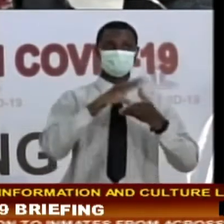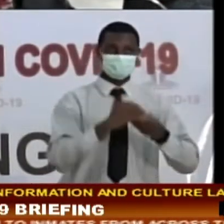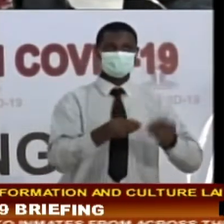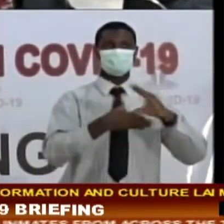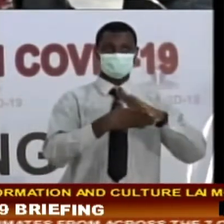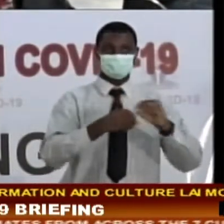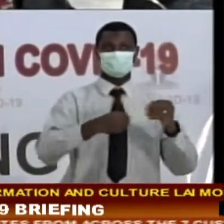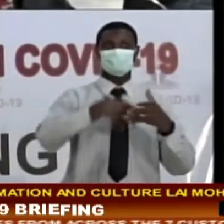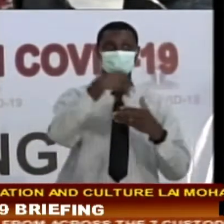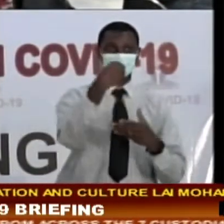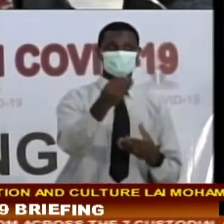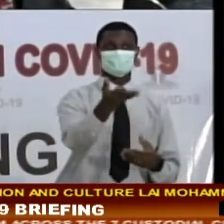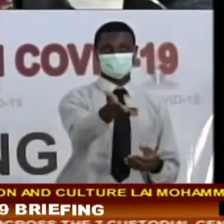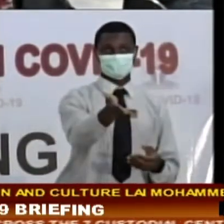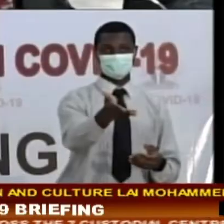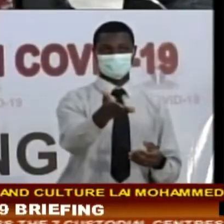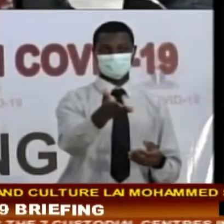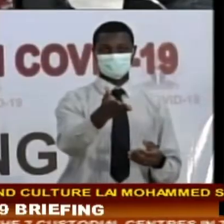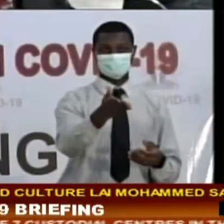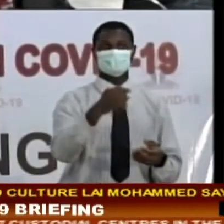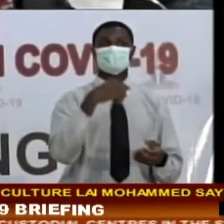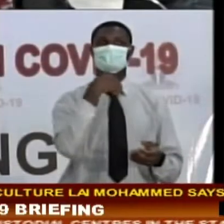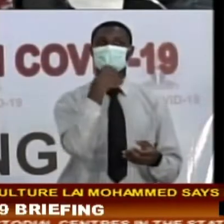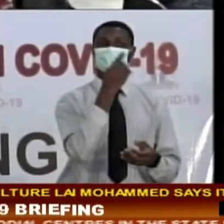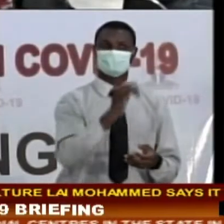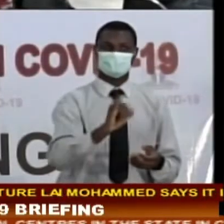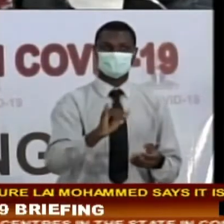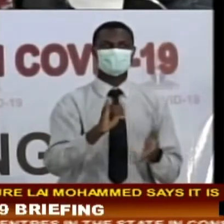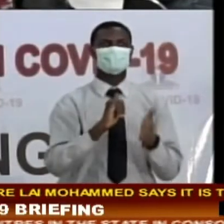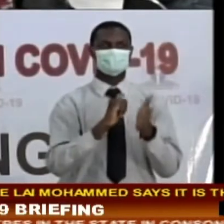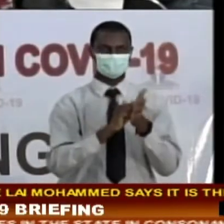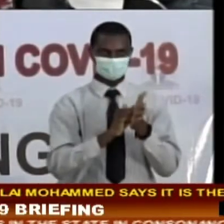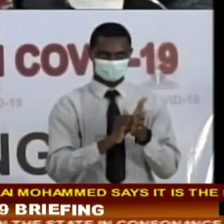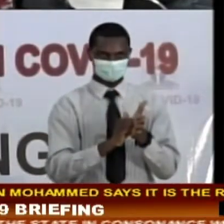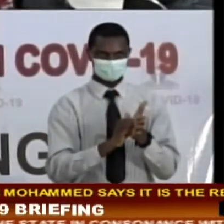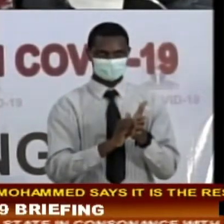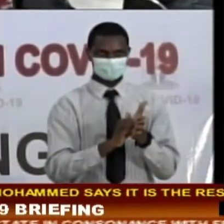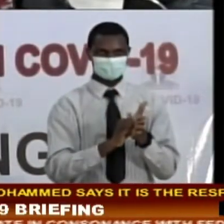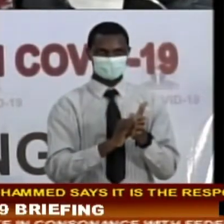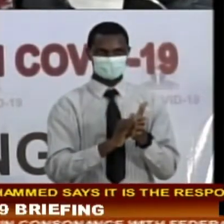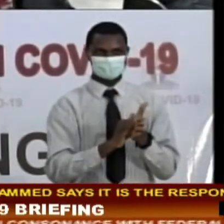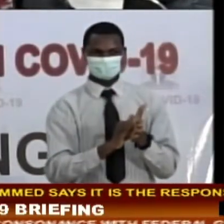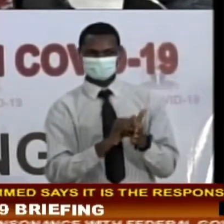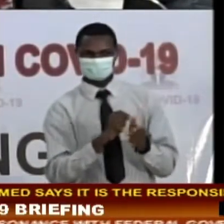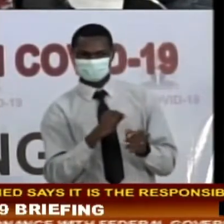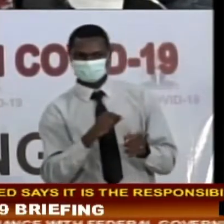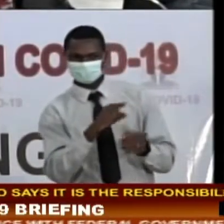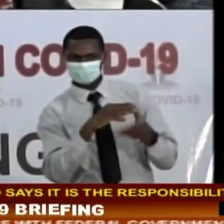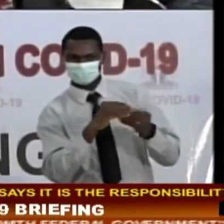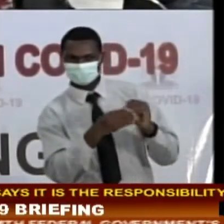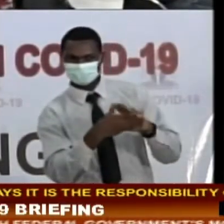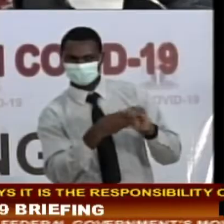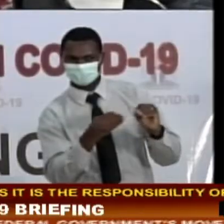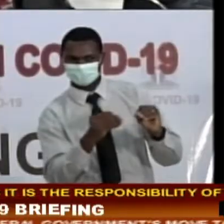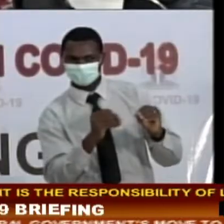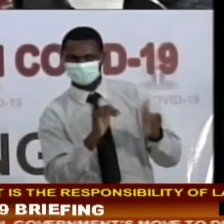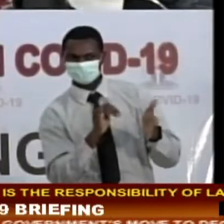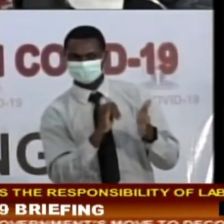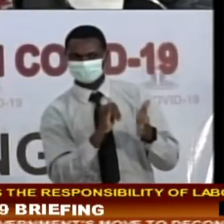there giving credence to a line of story that for